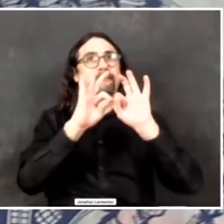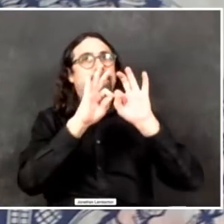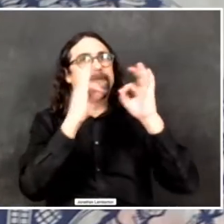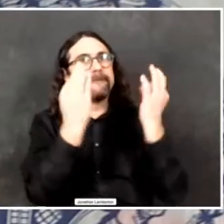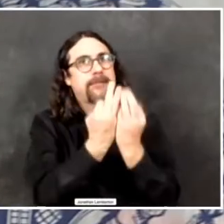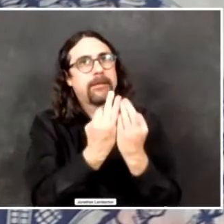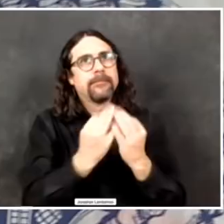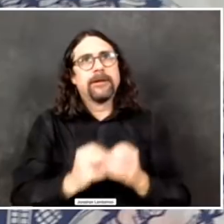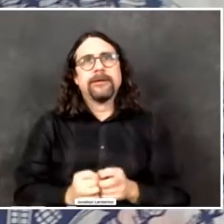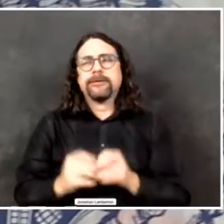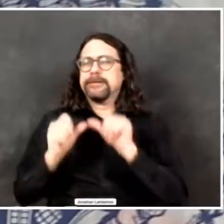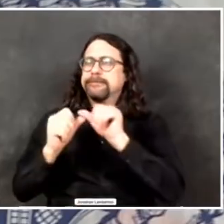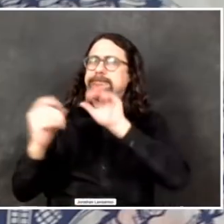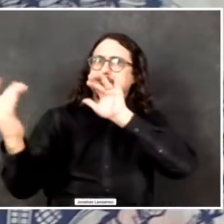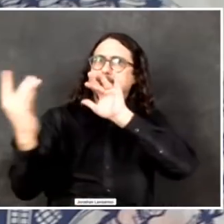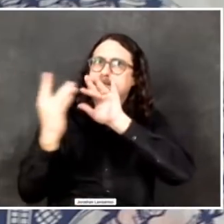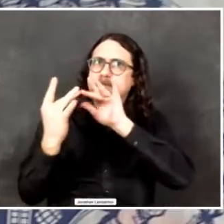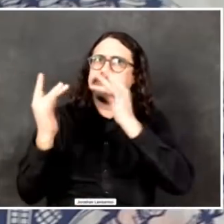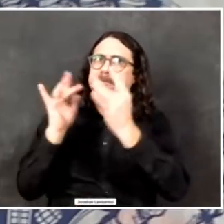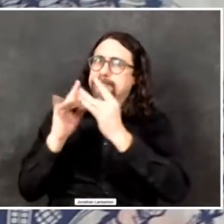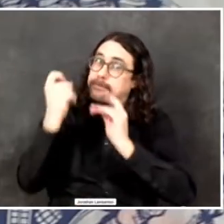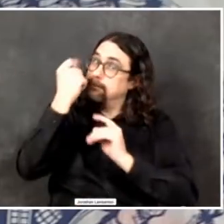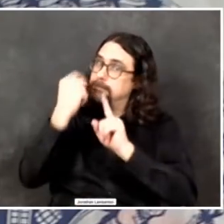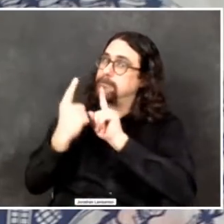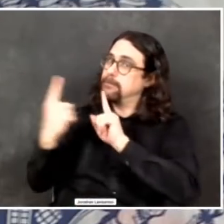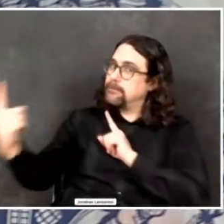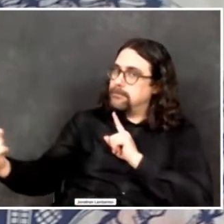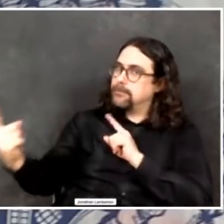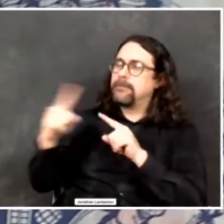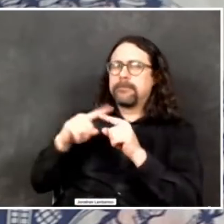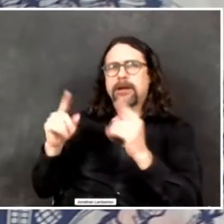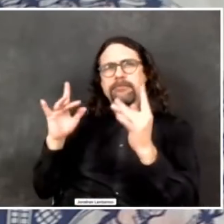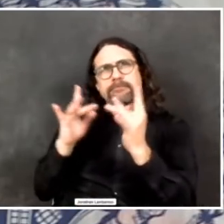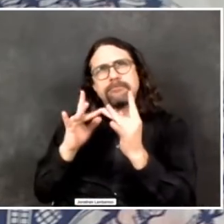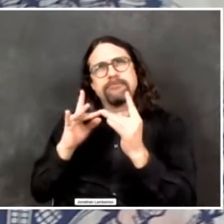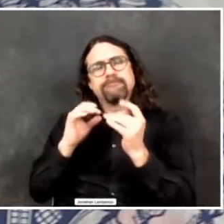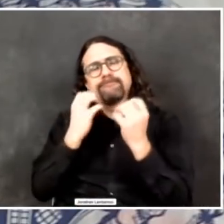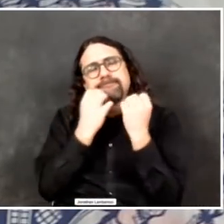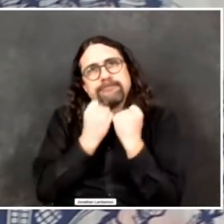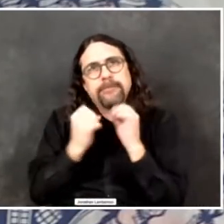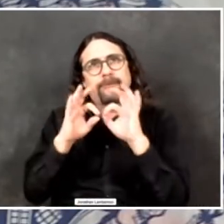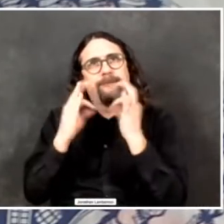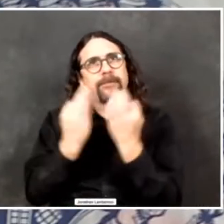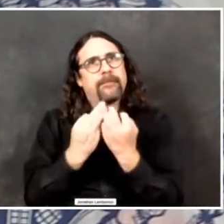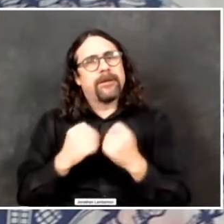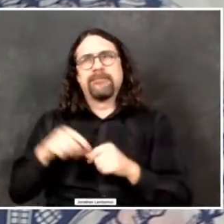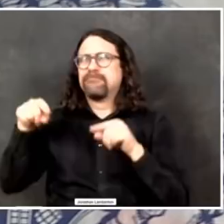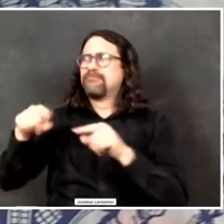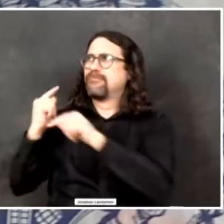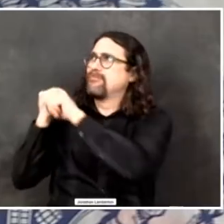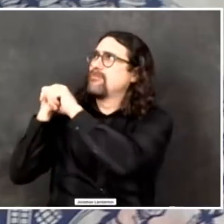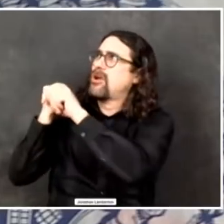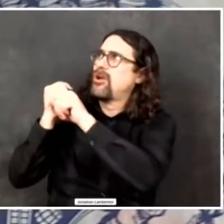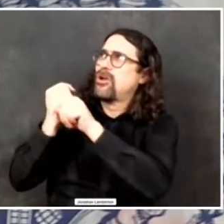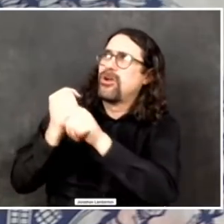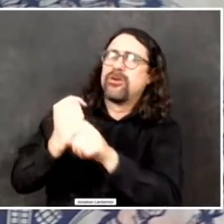can. Thank you for keeping traditions alive even when it's hard. Again, thank you for your faith And the